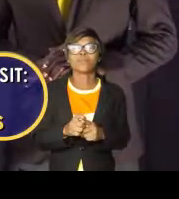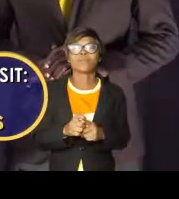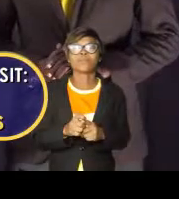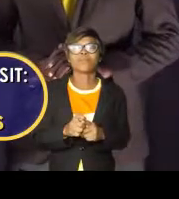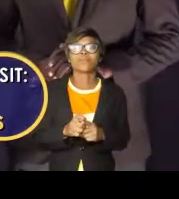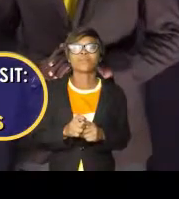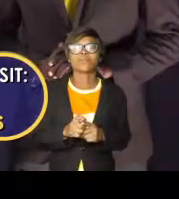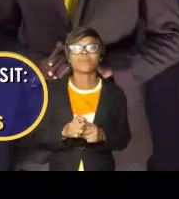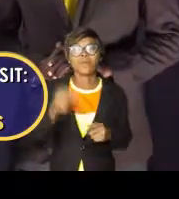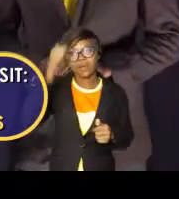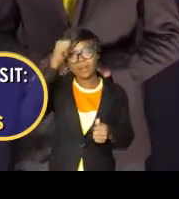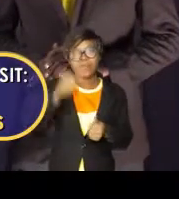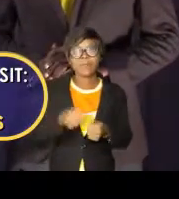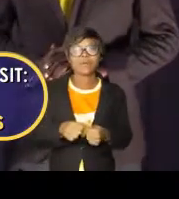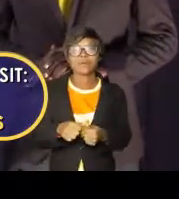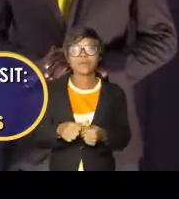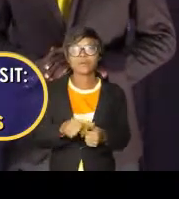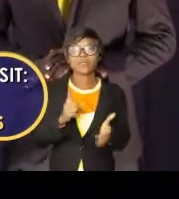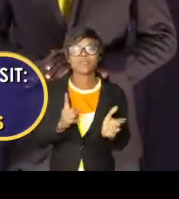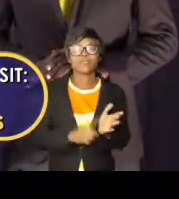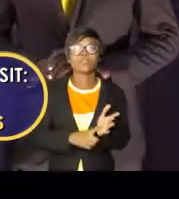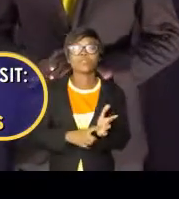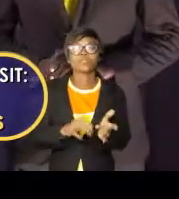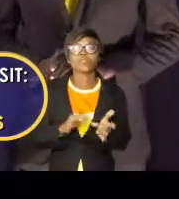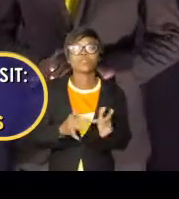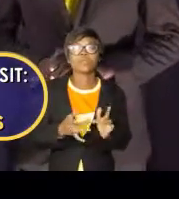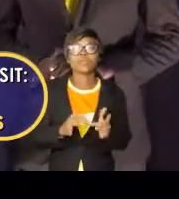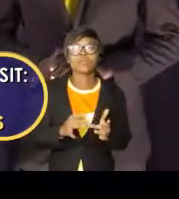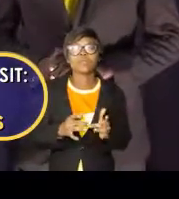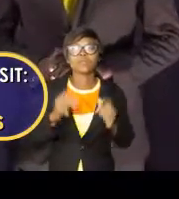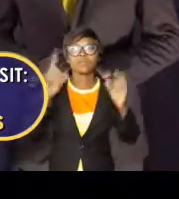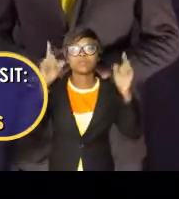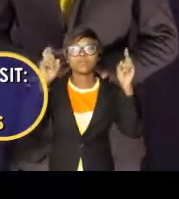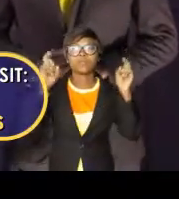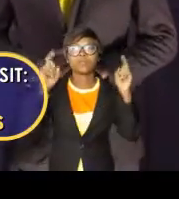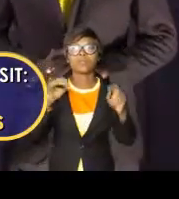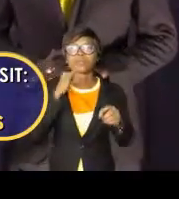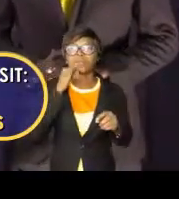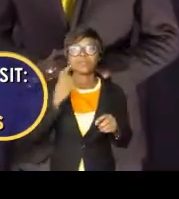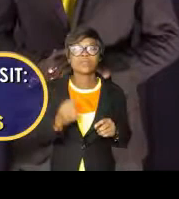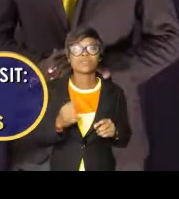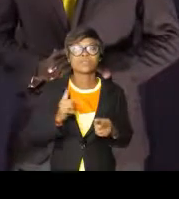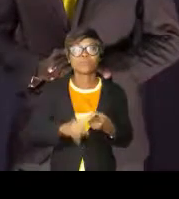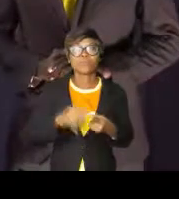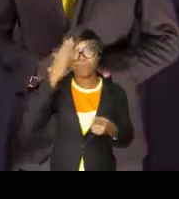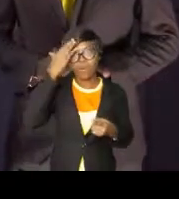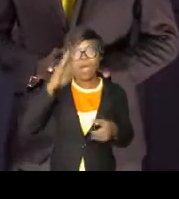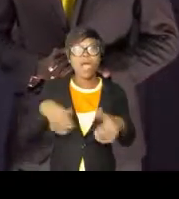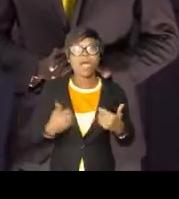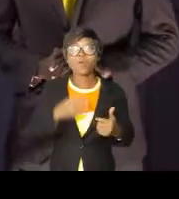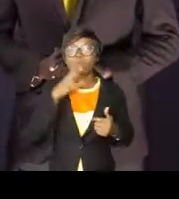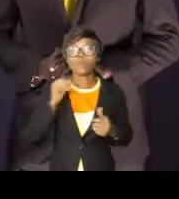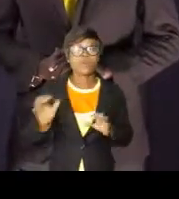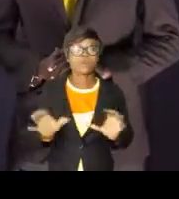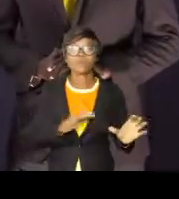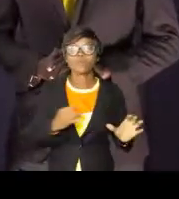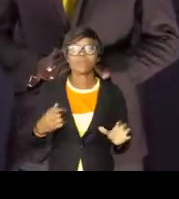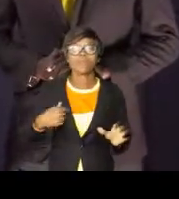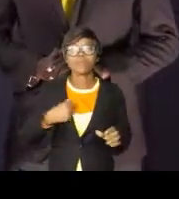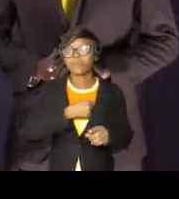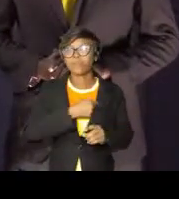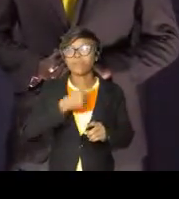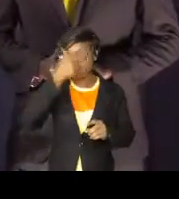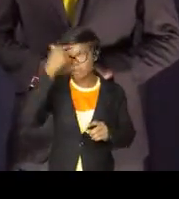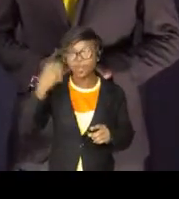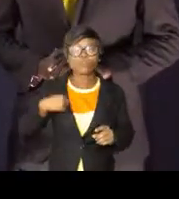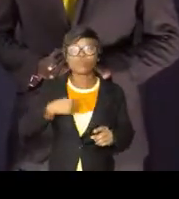bit.ly/LASUBEB tests. Remember, these online assessments are our way of knowing how well you are performing, because we want to help you